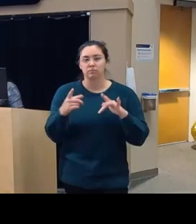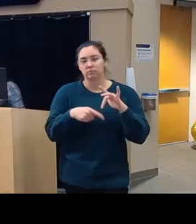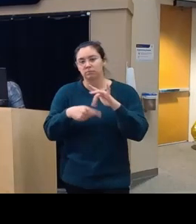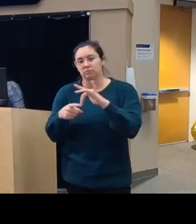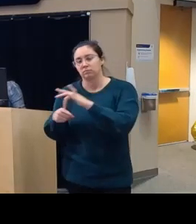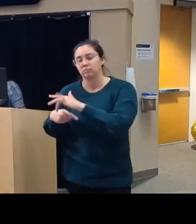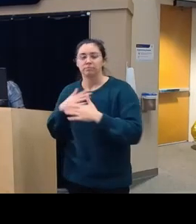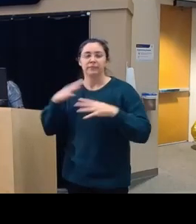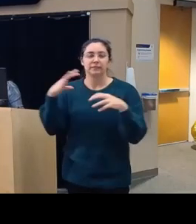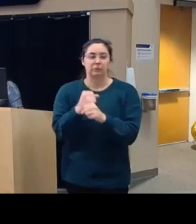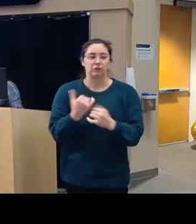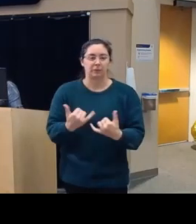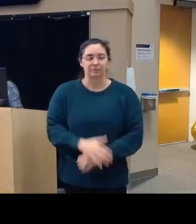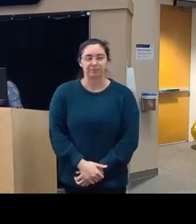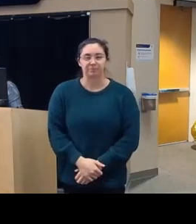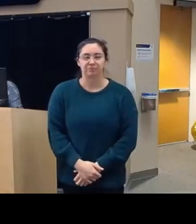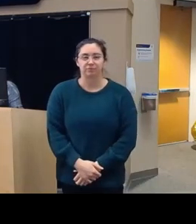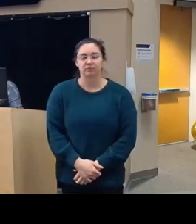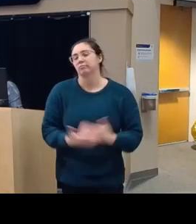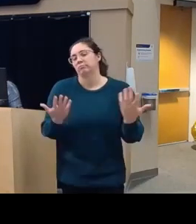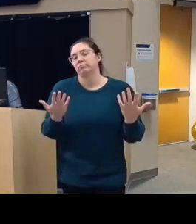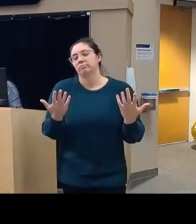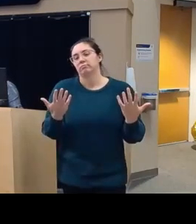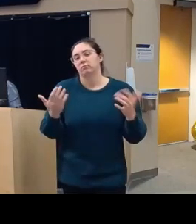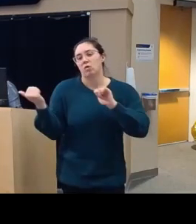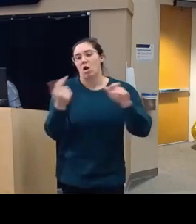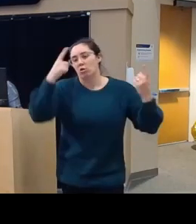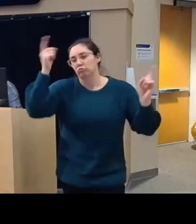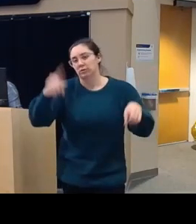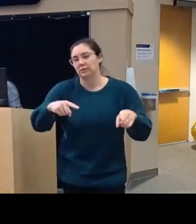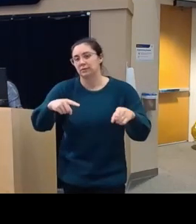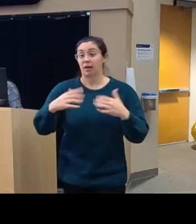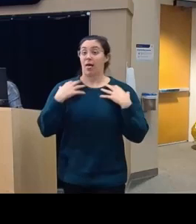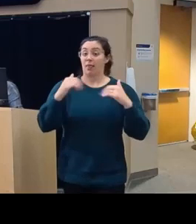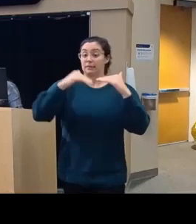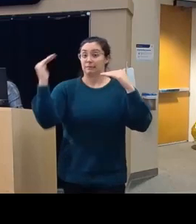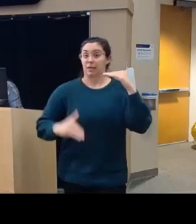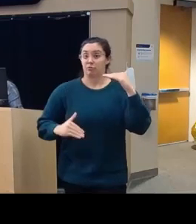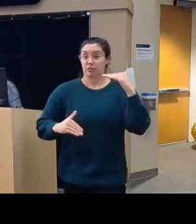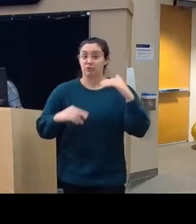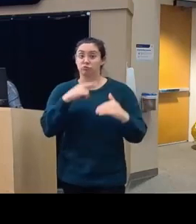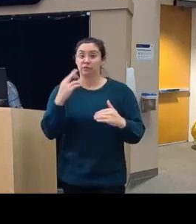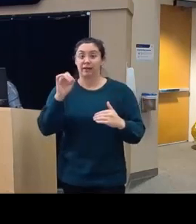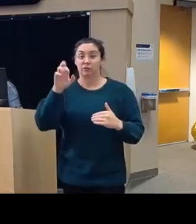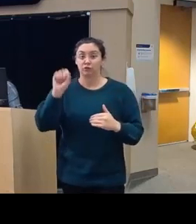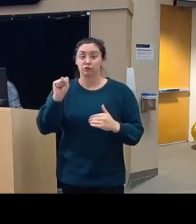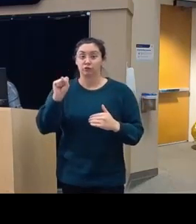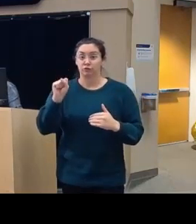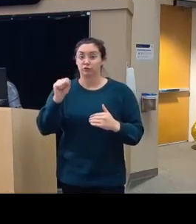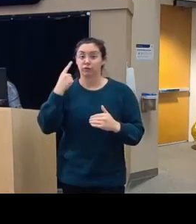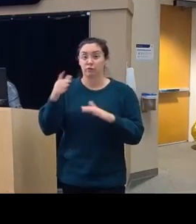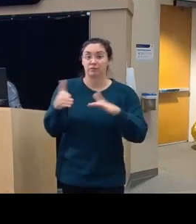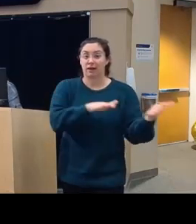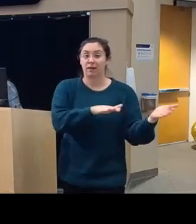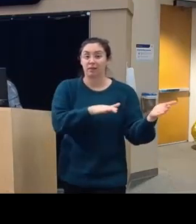little summary. So essentially, I think we could all agree that health disparities in cardiovascular risk factors and mortality are